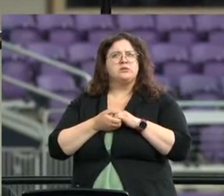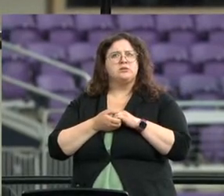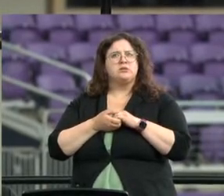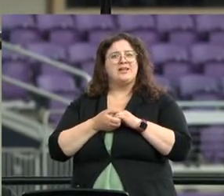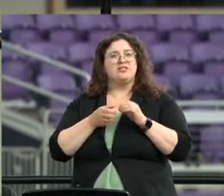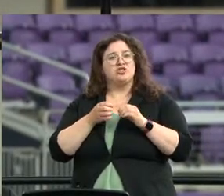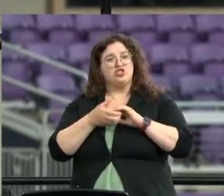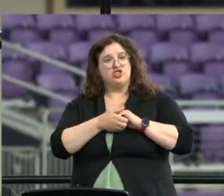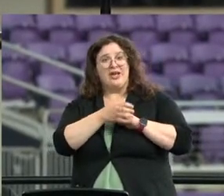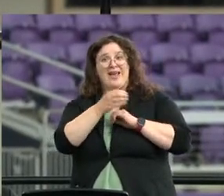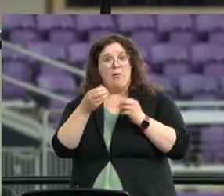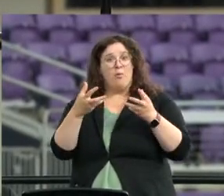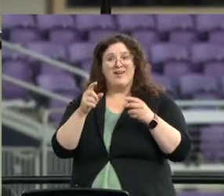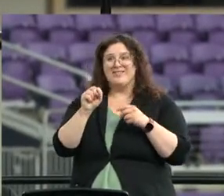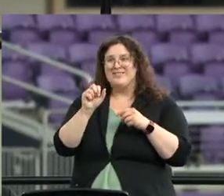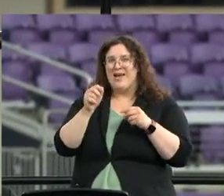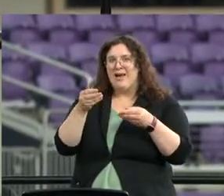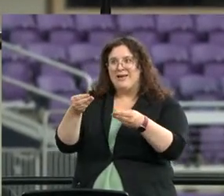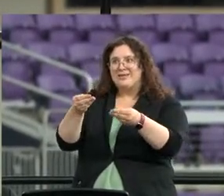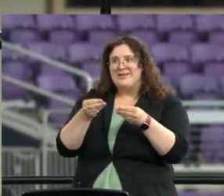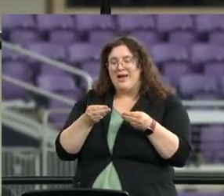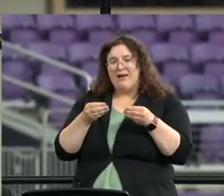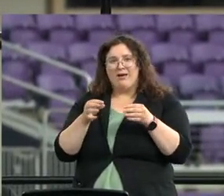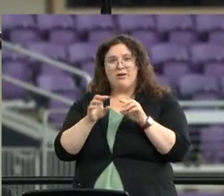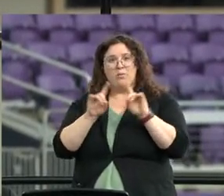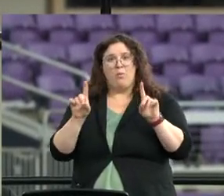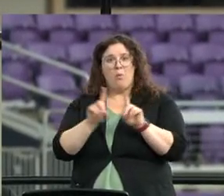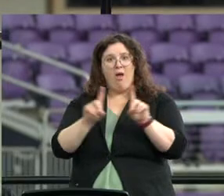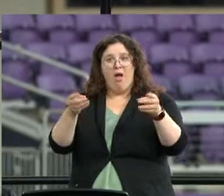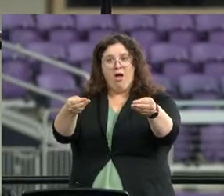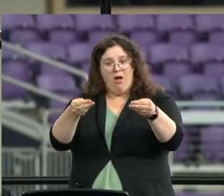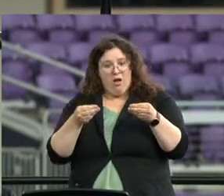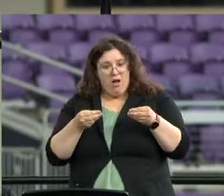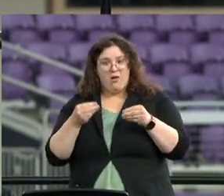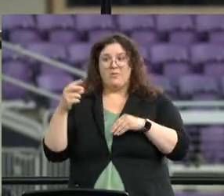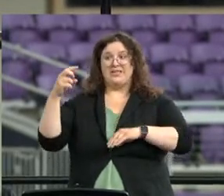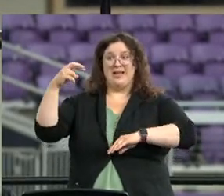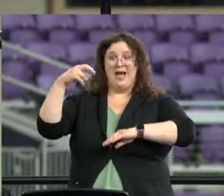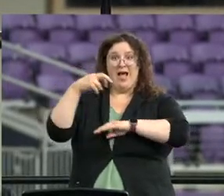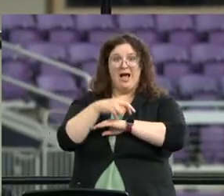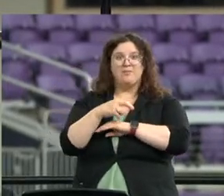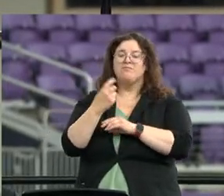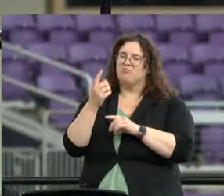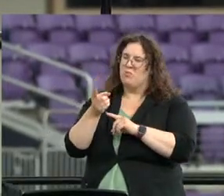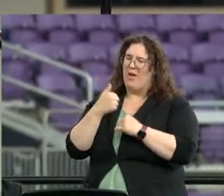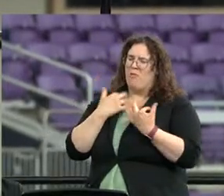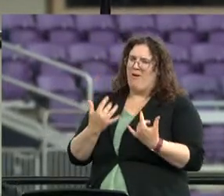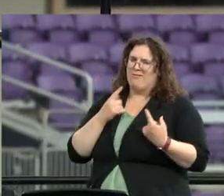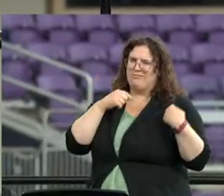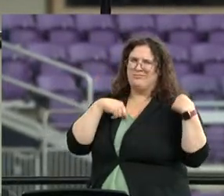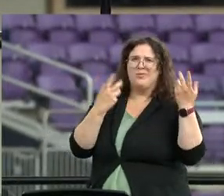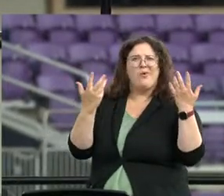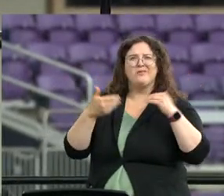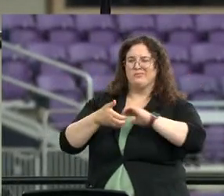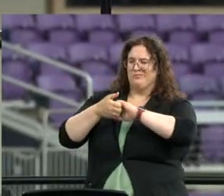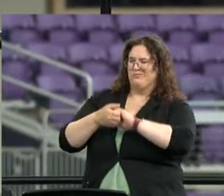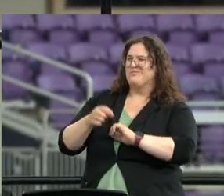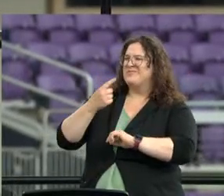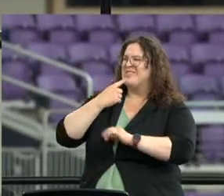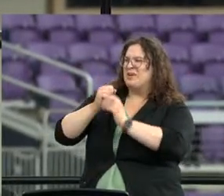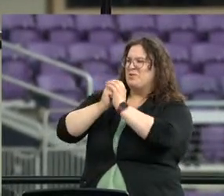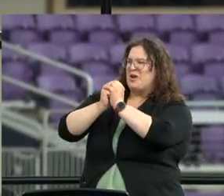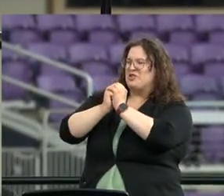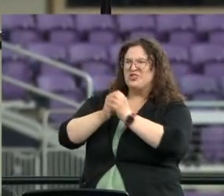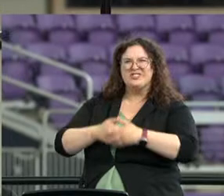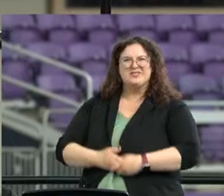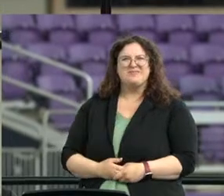take, very good, and you'll come down these steps, and the moment I've been waiting for, which is to shake your hand and